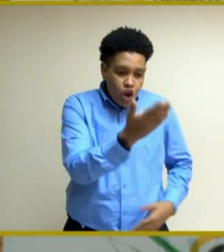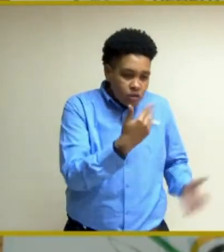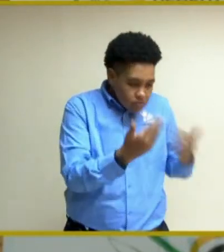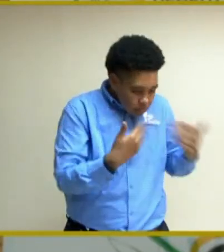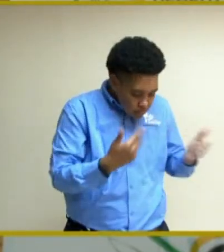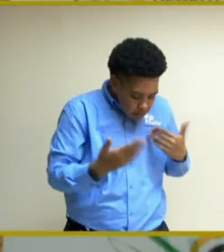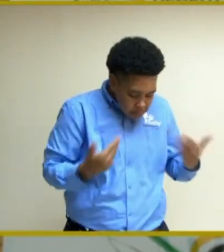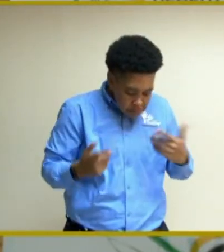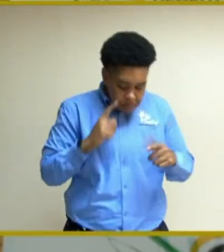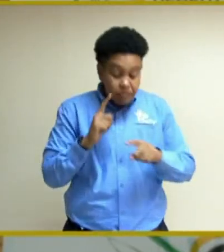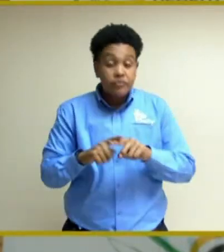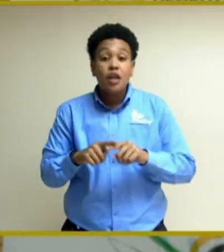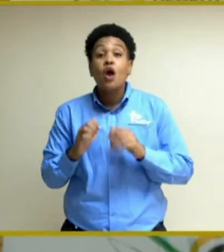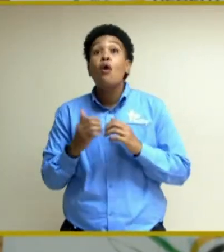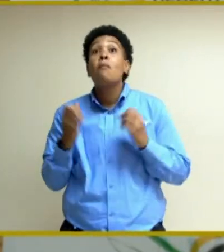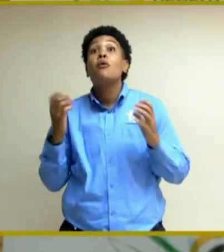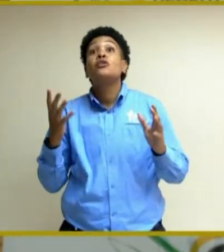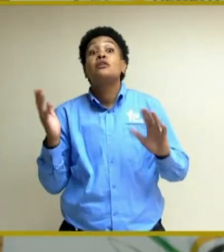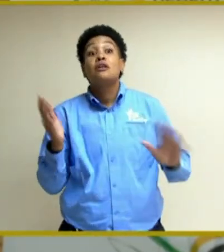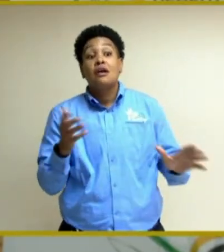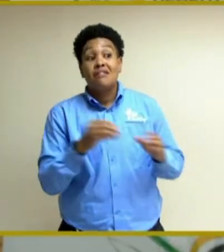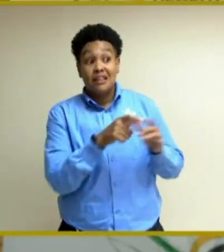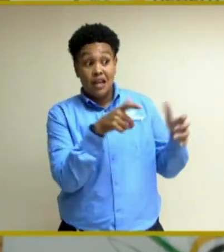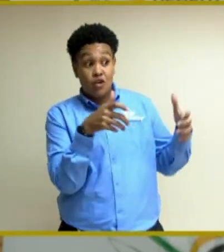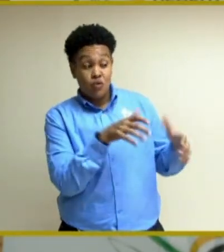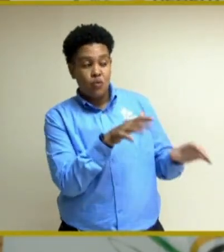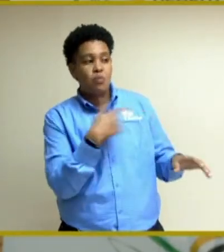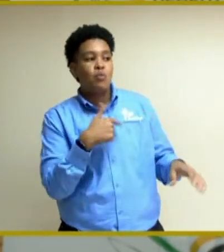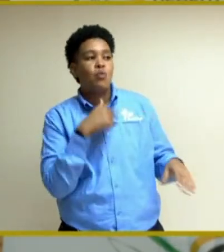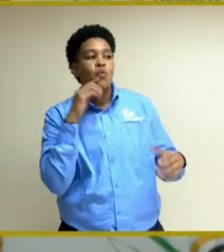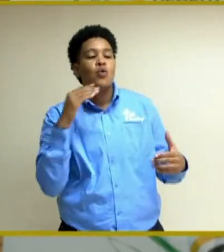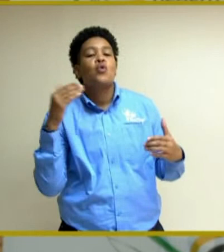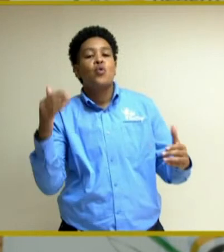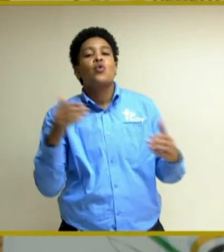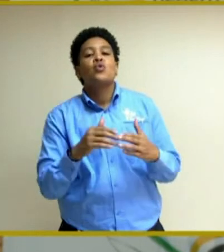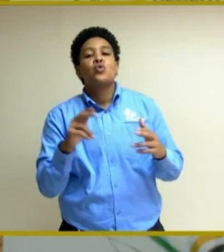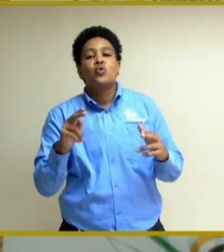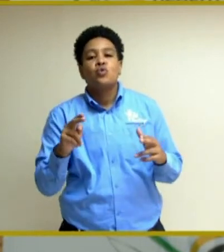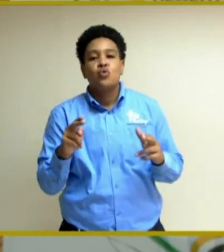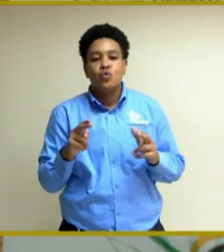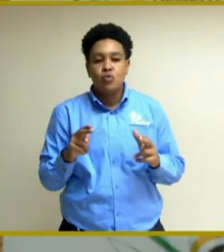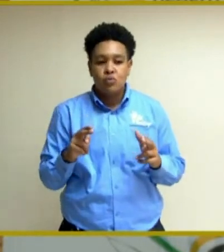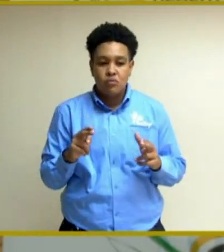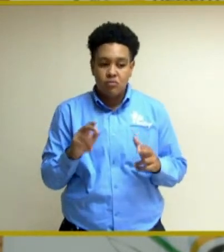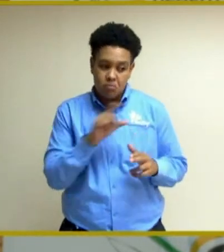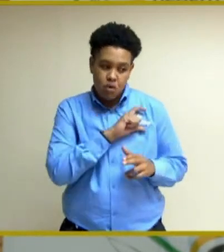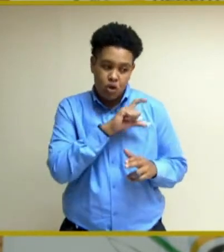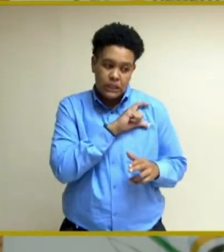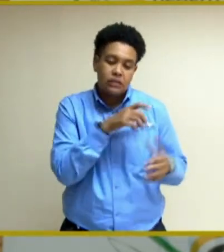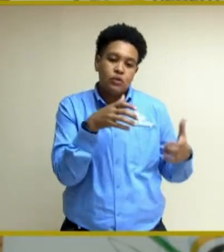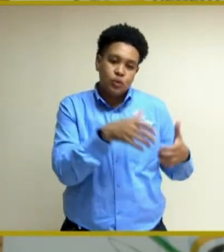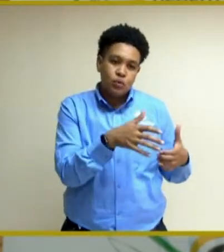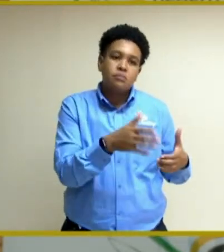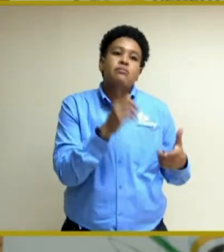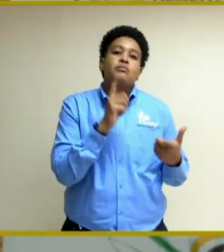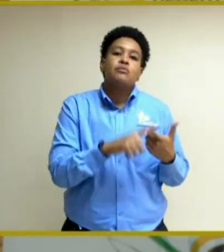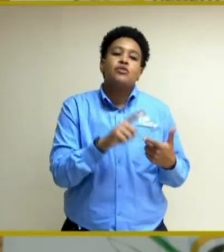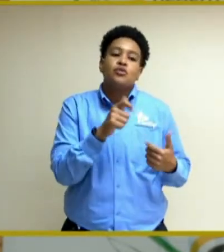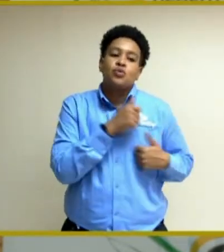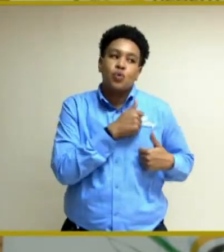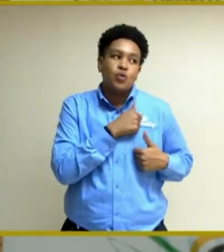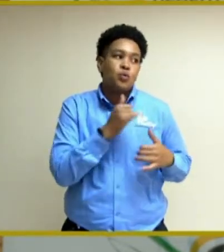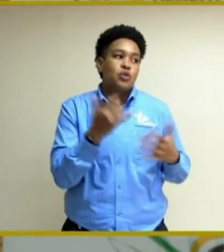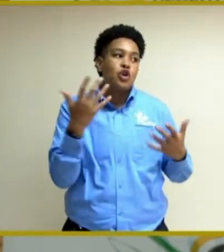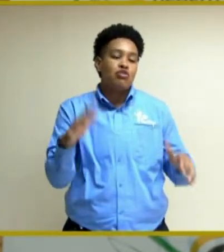and depending on how far we get in that group, then we move to the uniform officers of the constabulary and the JDF, which has